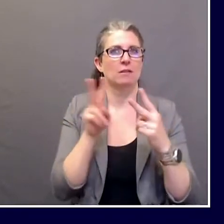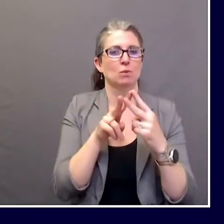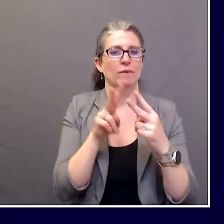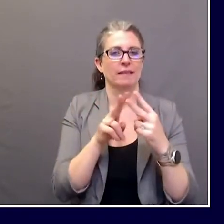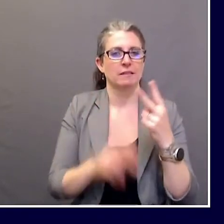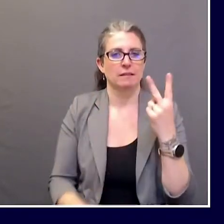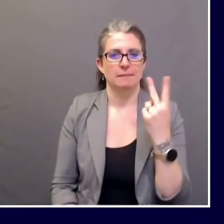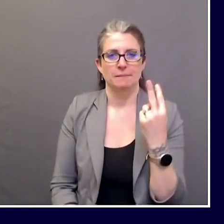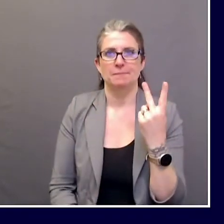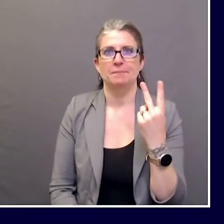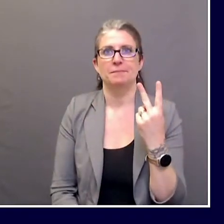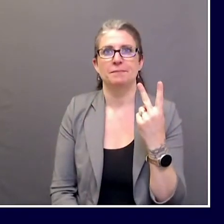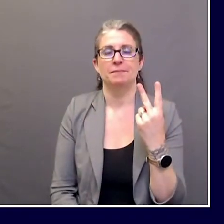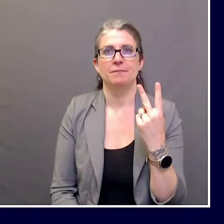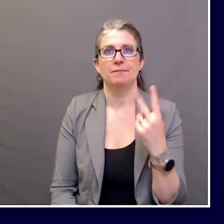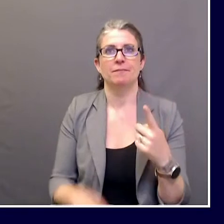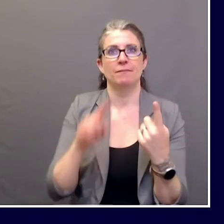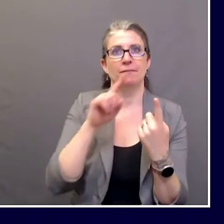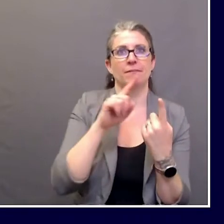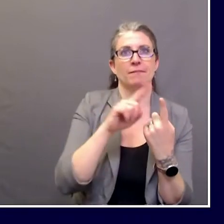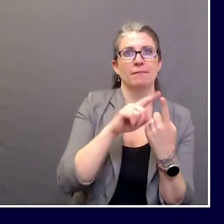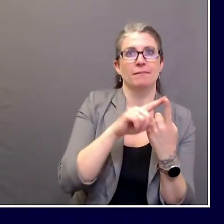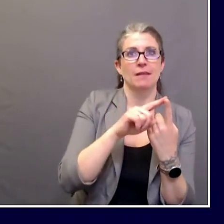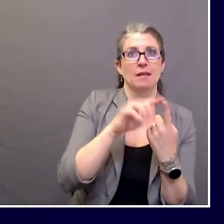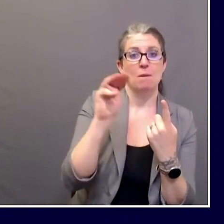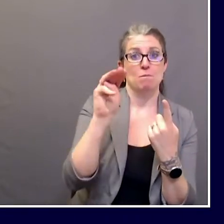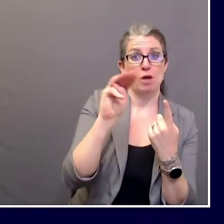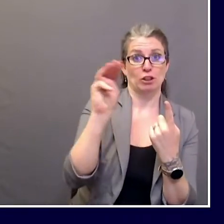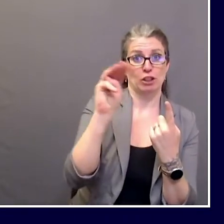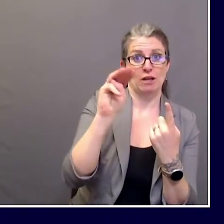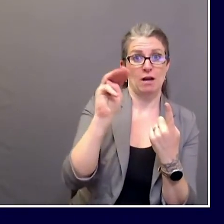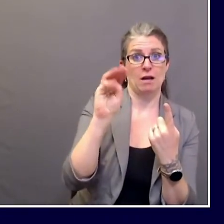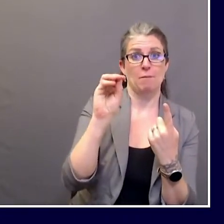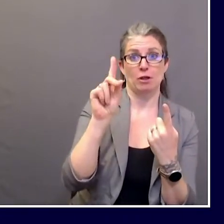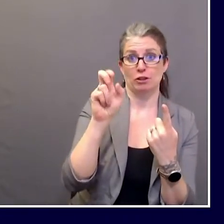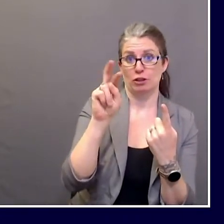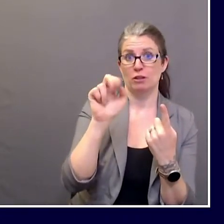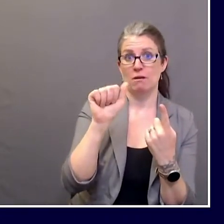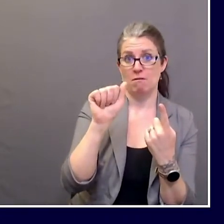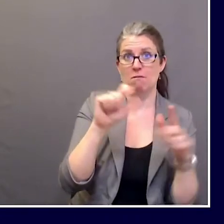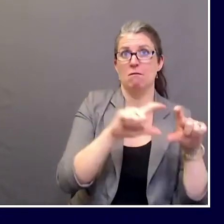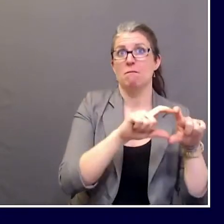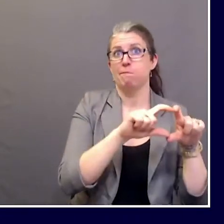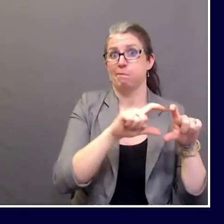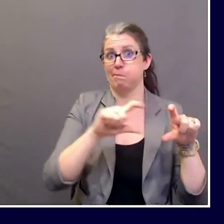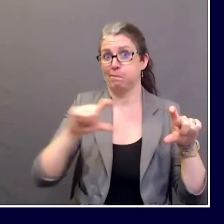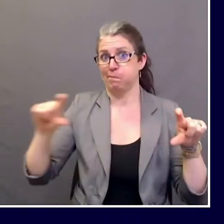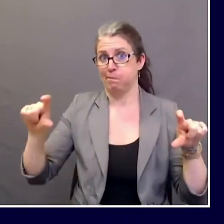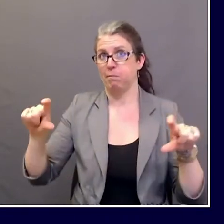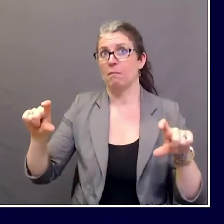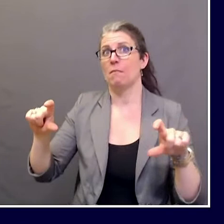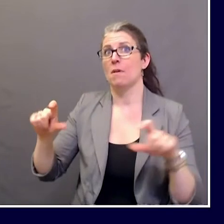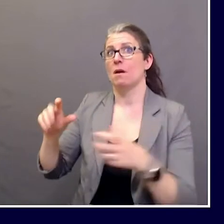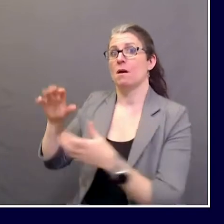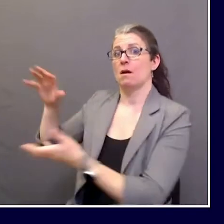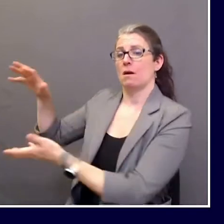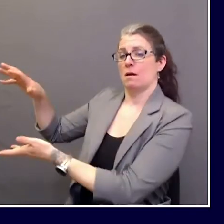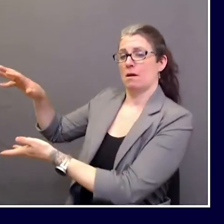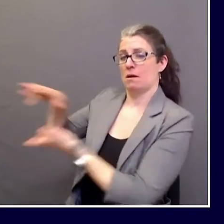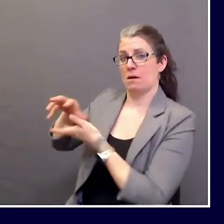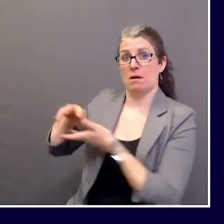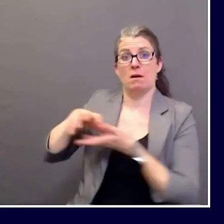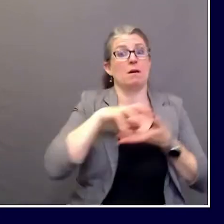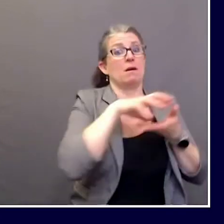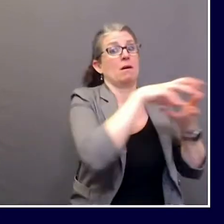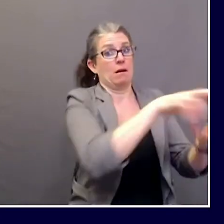the Moderna doses that were switched over to the mobile clinic. So, well, specifically, so are